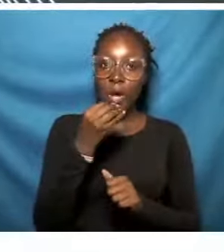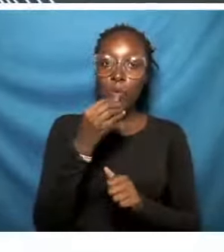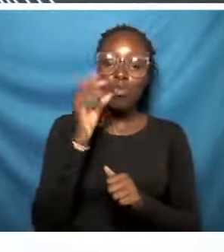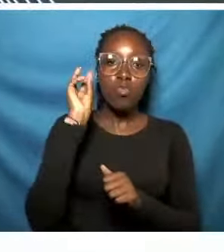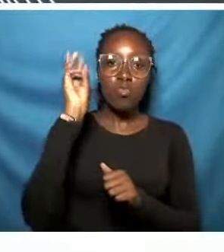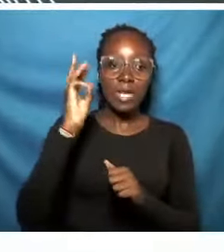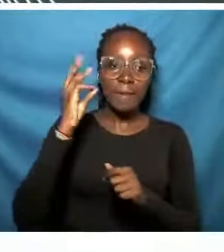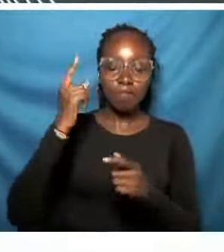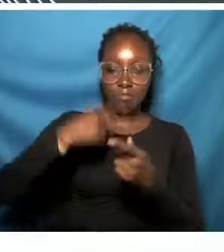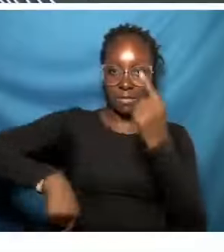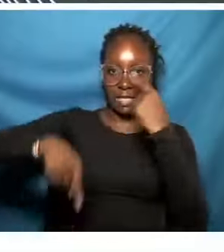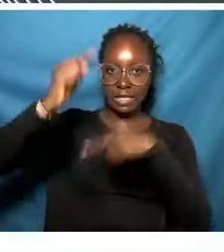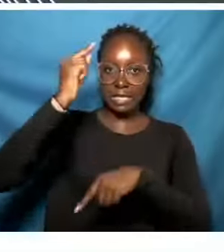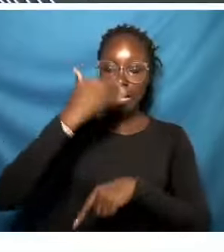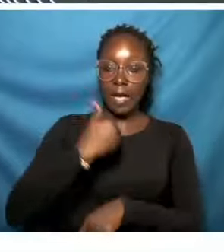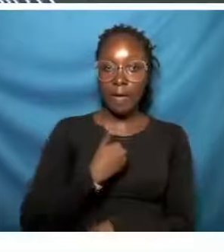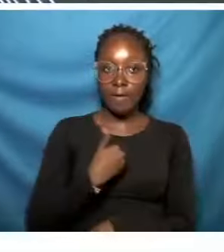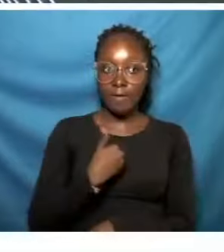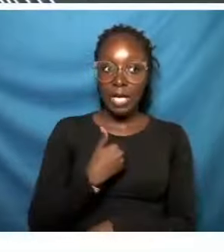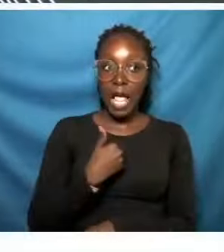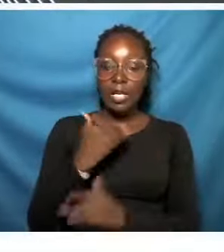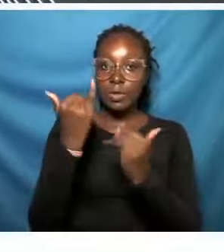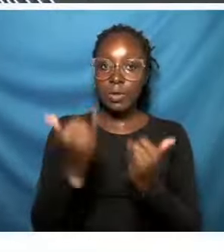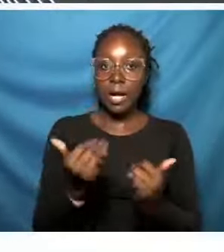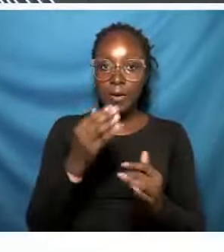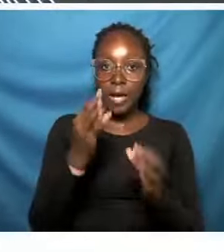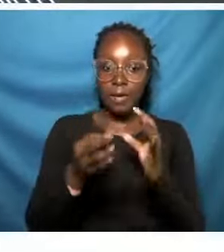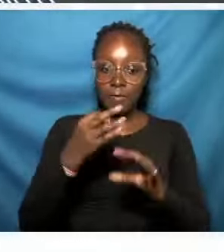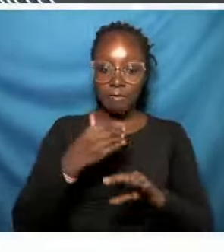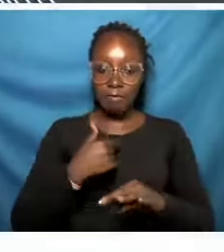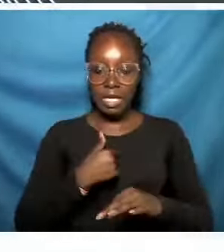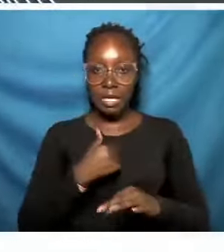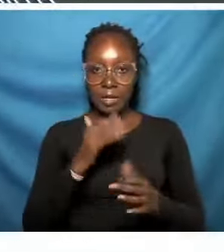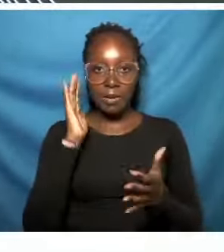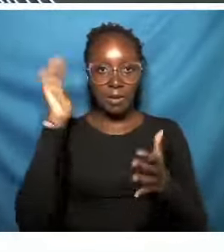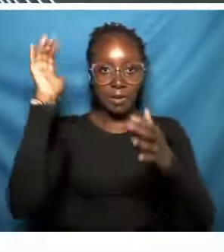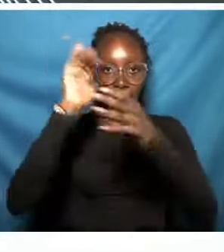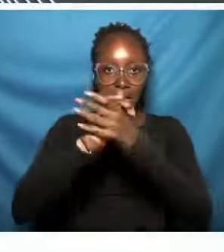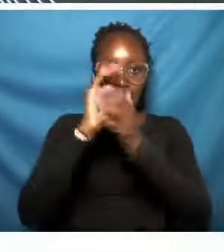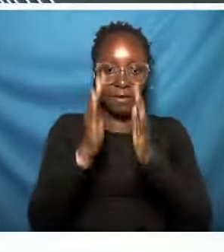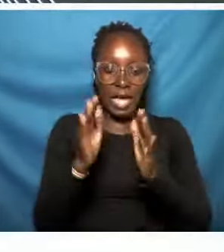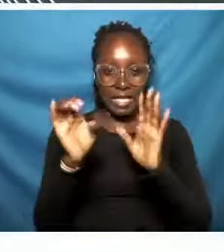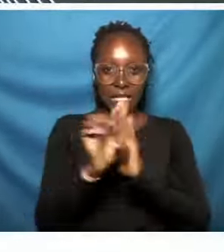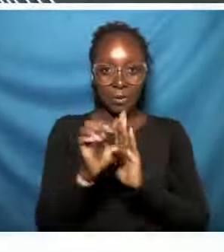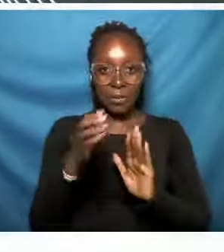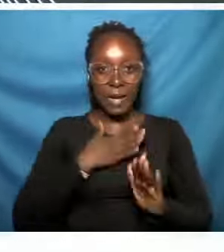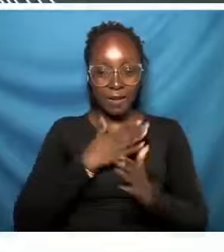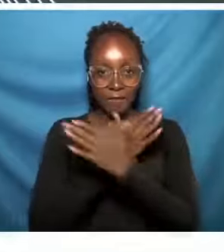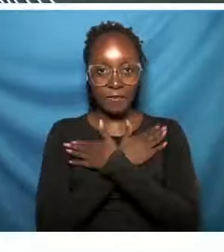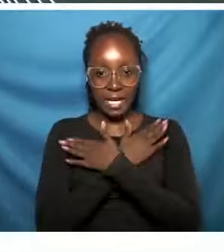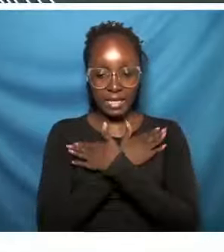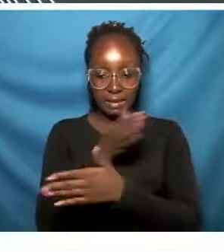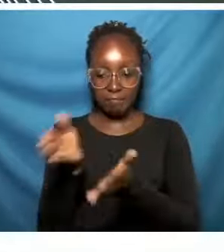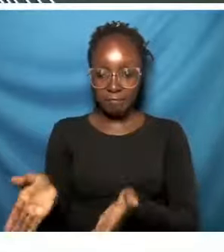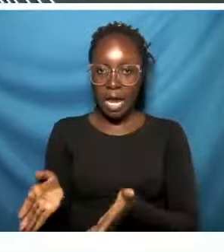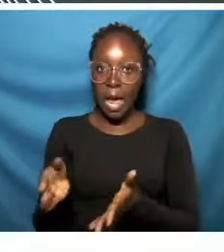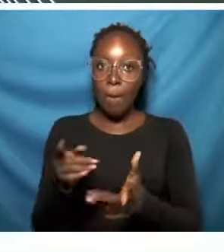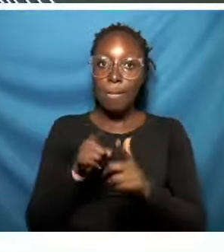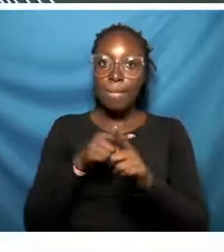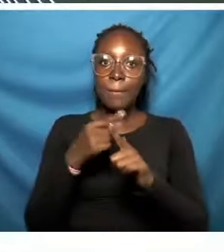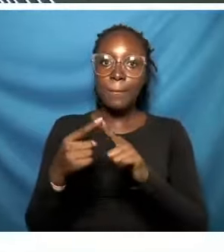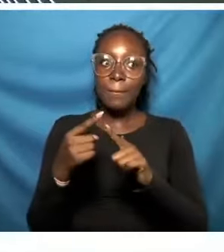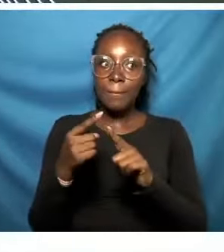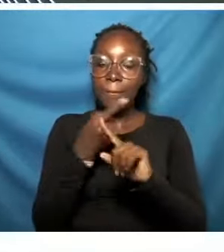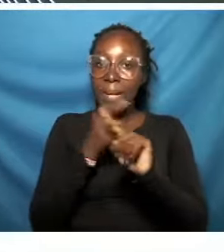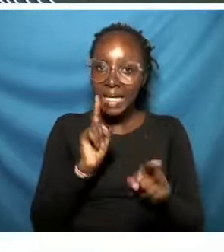flourish. So if I am a believer, like my good friend and brother Patrick Lumumba here, but then I keep feeding